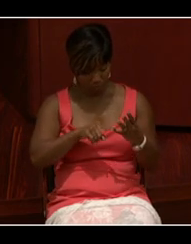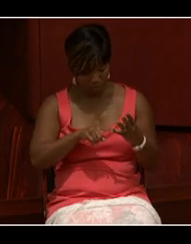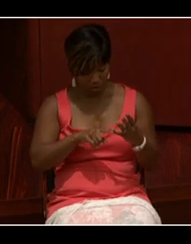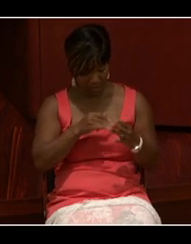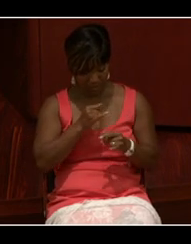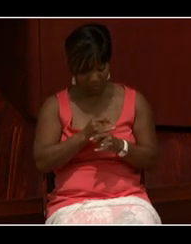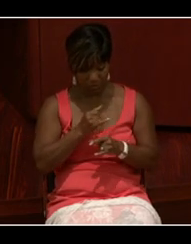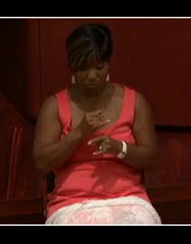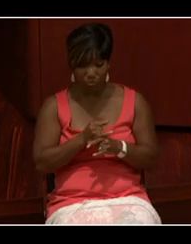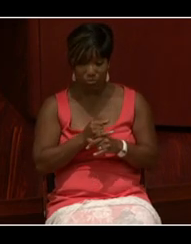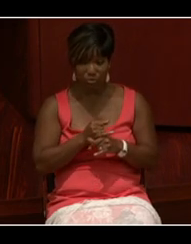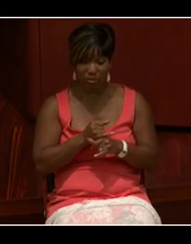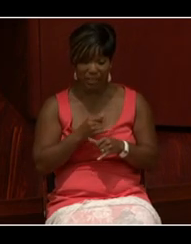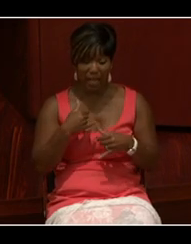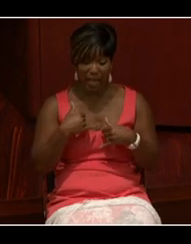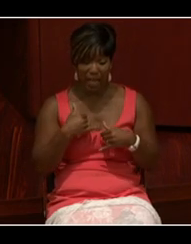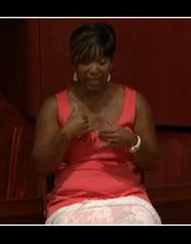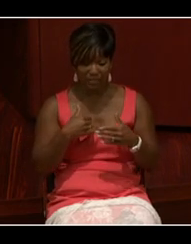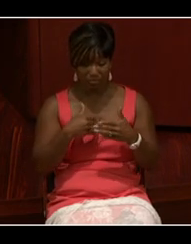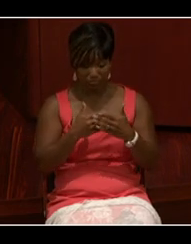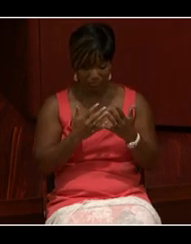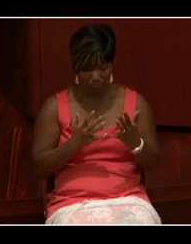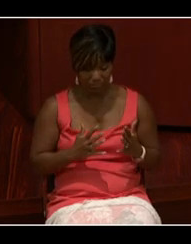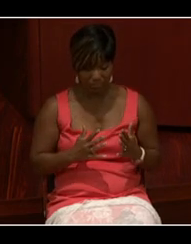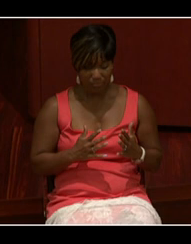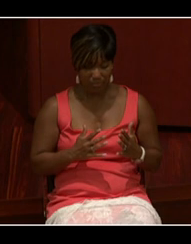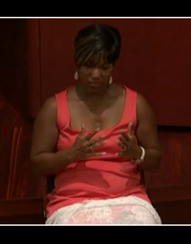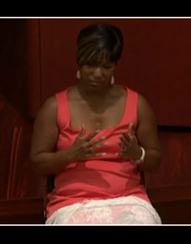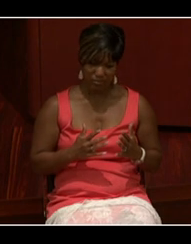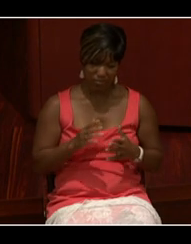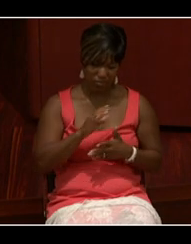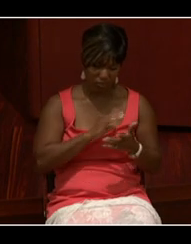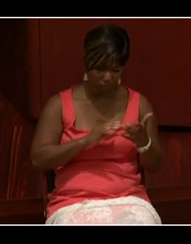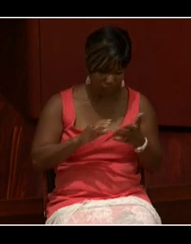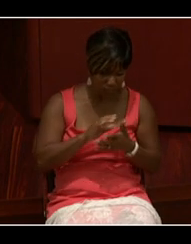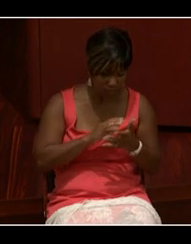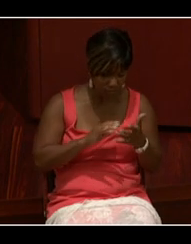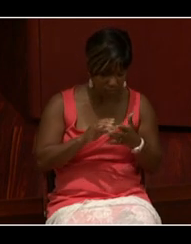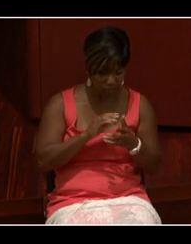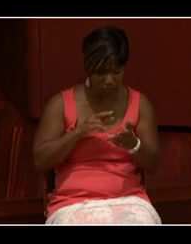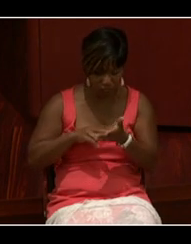as inmates, leading many researchers to, of course, assume that their